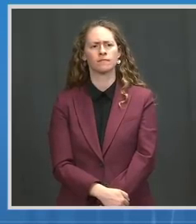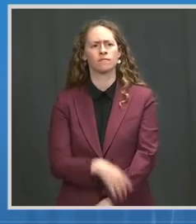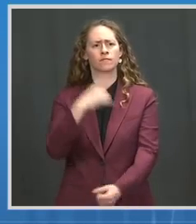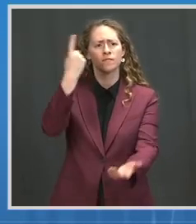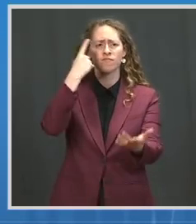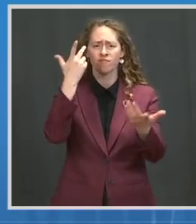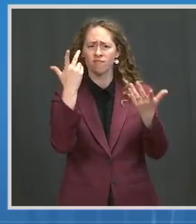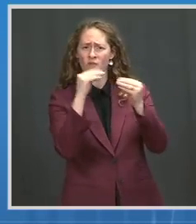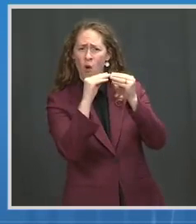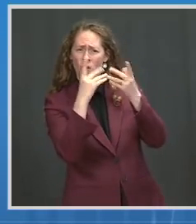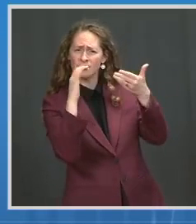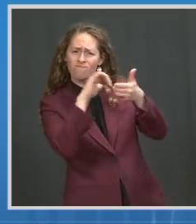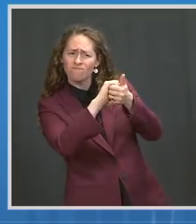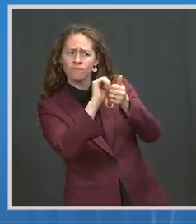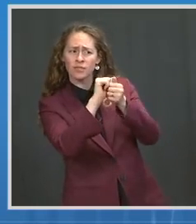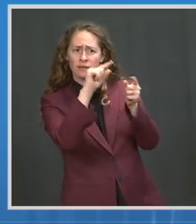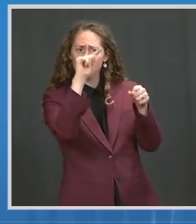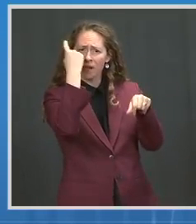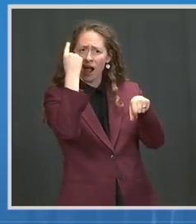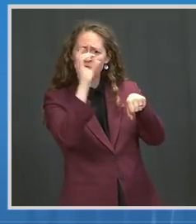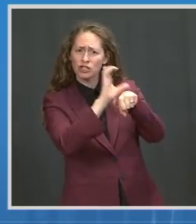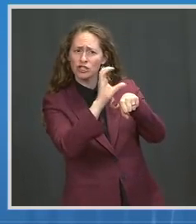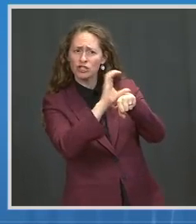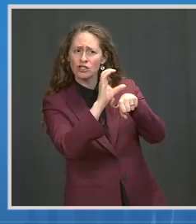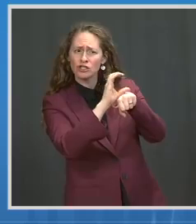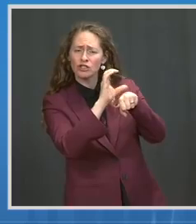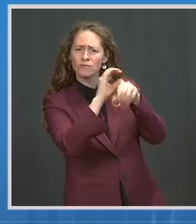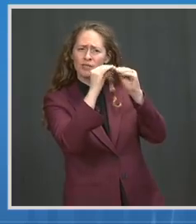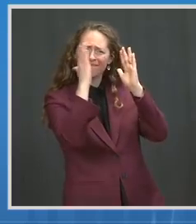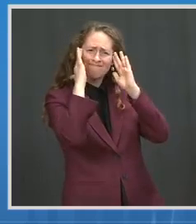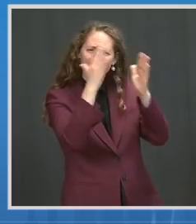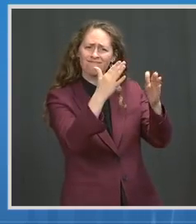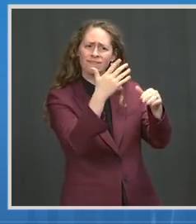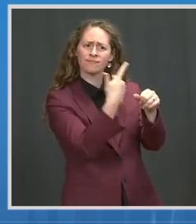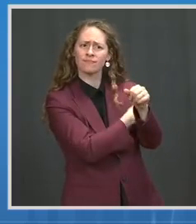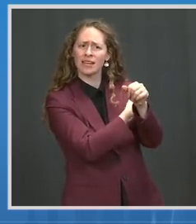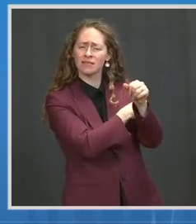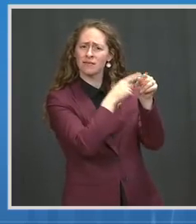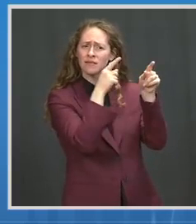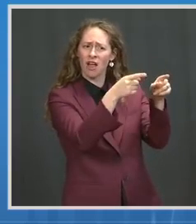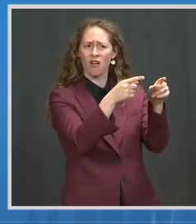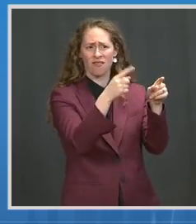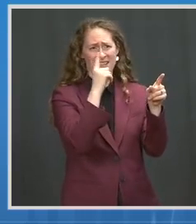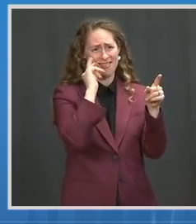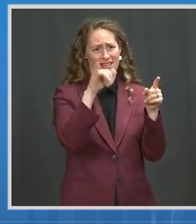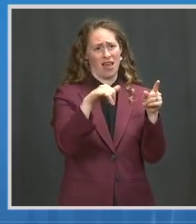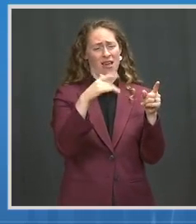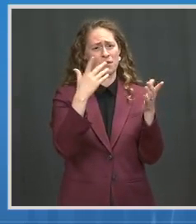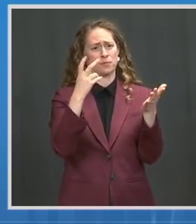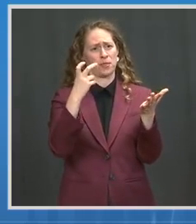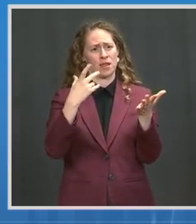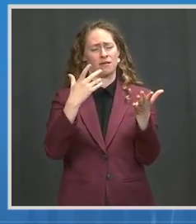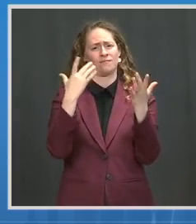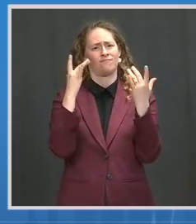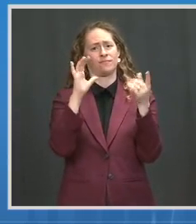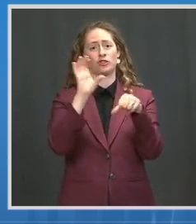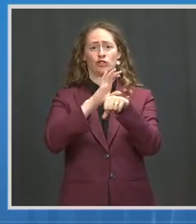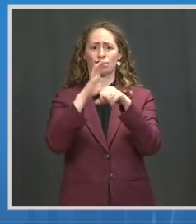on-site vaccination, since that's also a center organization within Black communities?